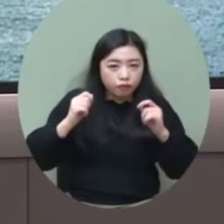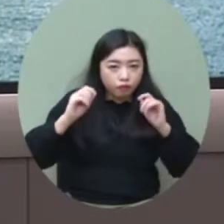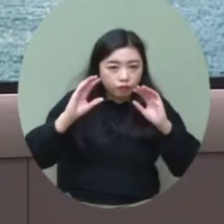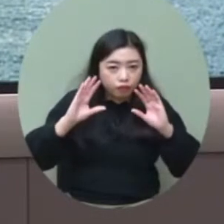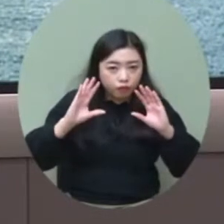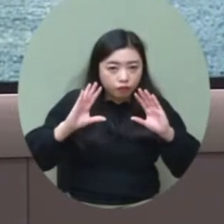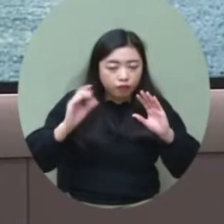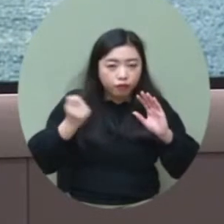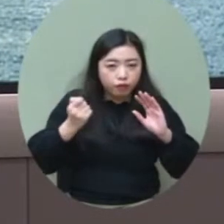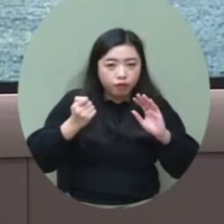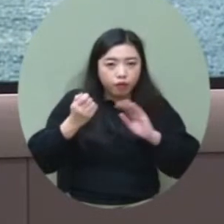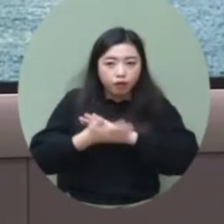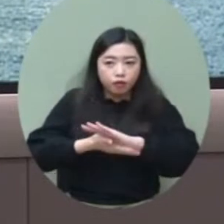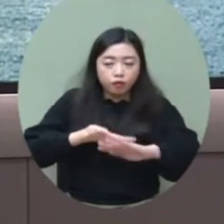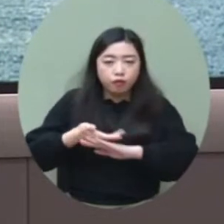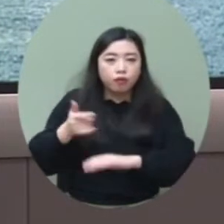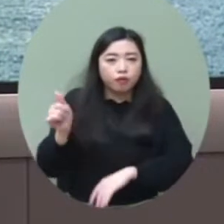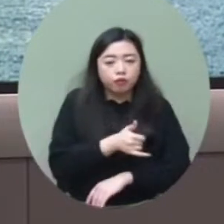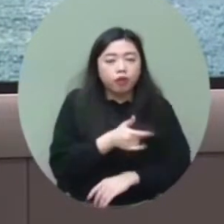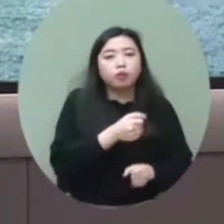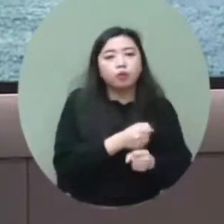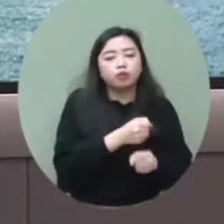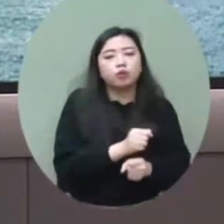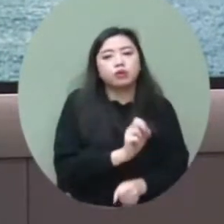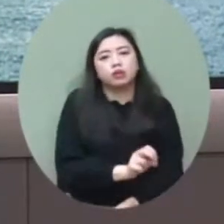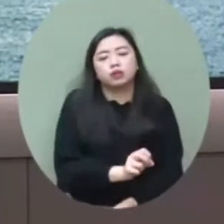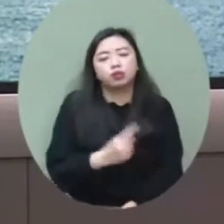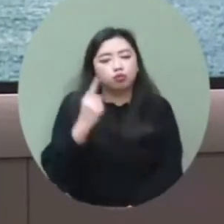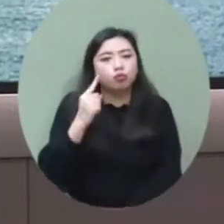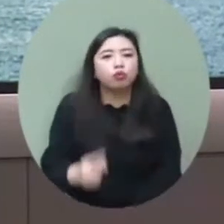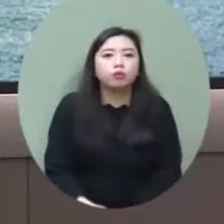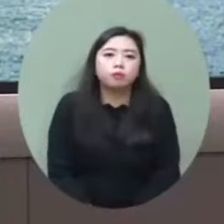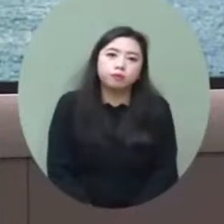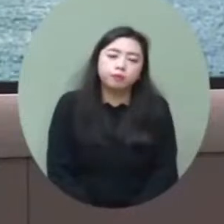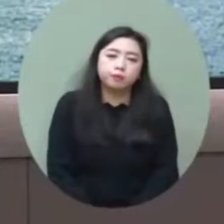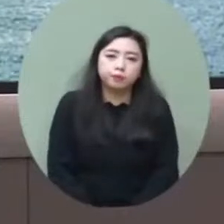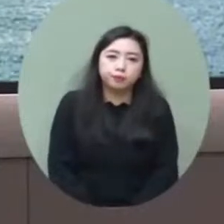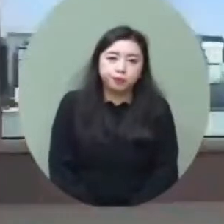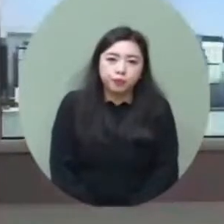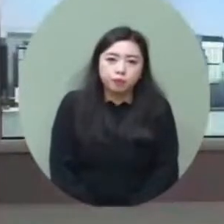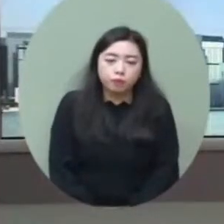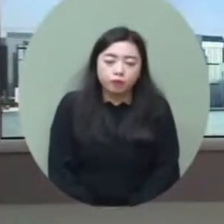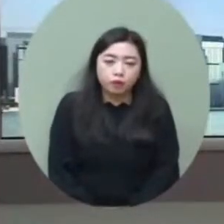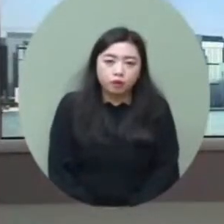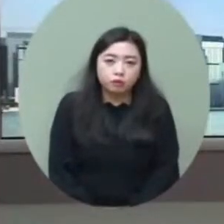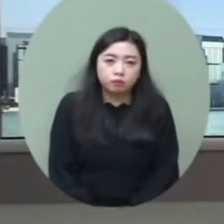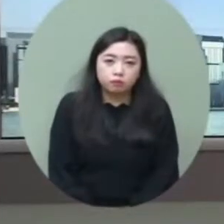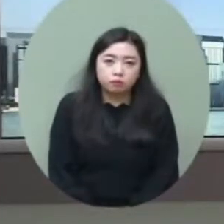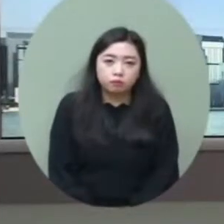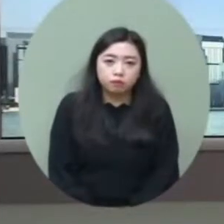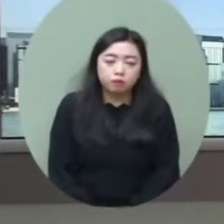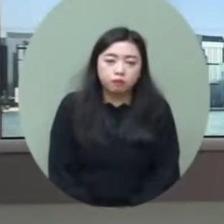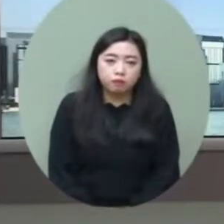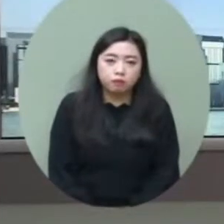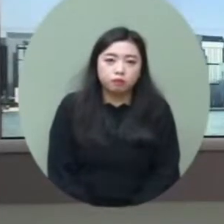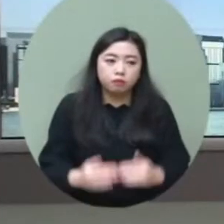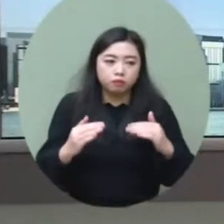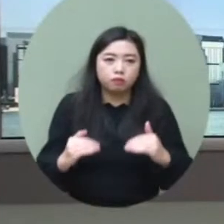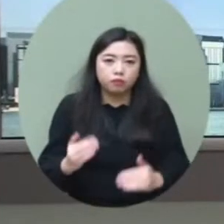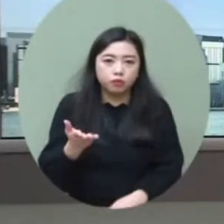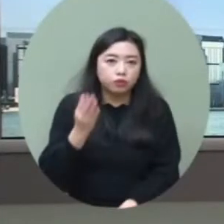to expedite the recovery of our colleagues so that they can return to their positions as soon as